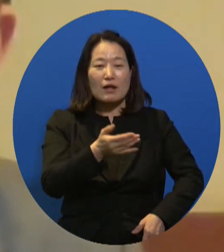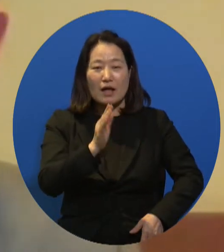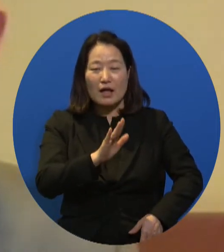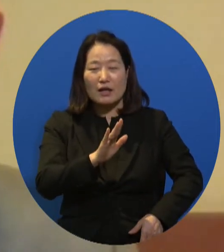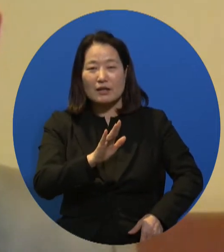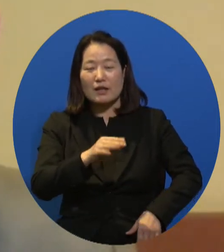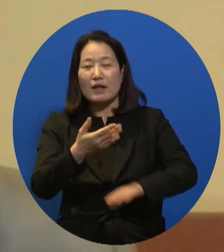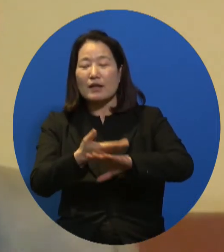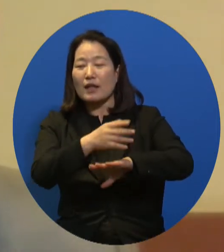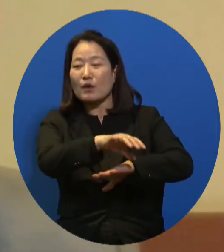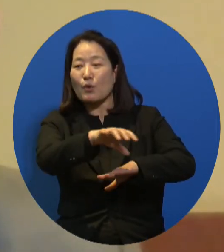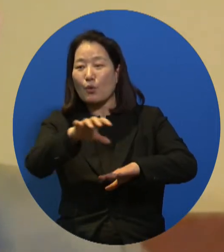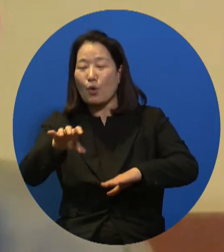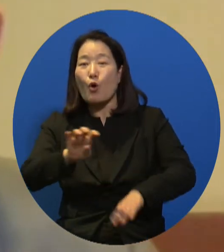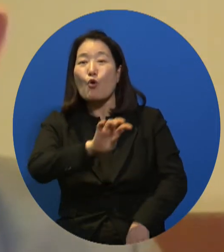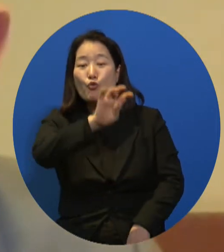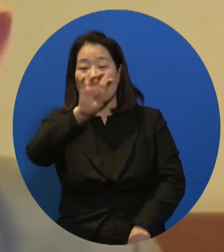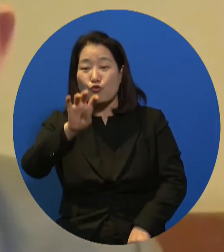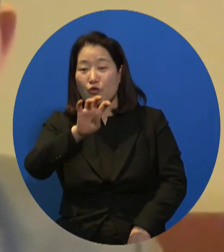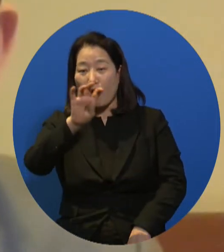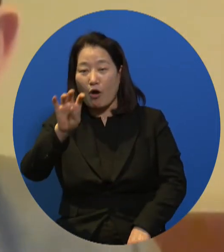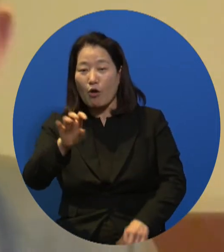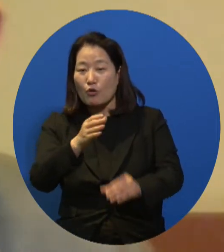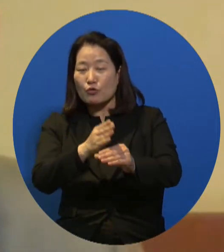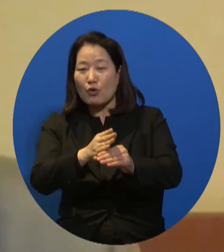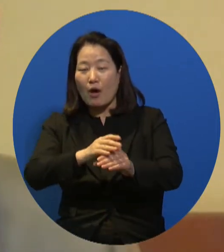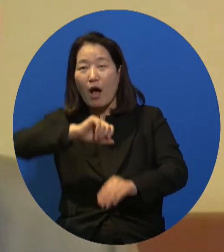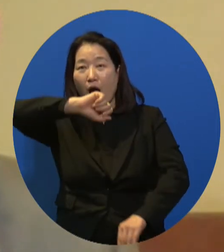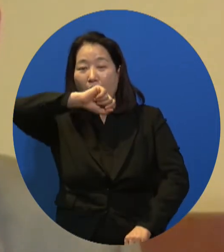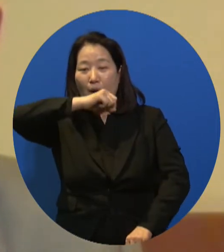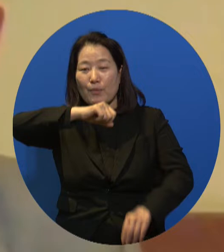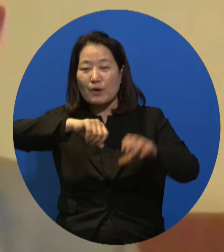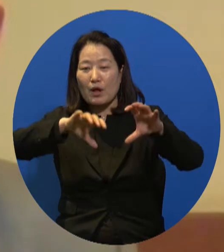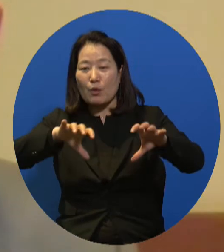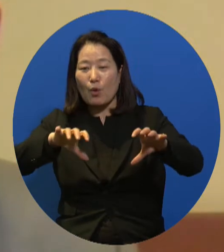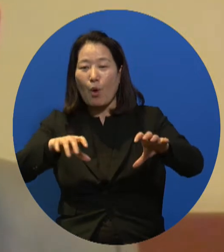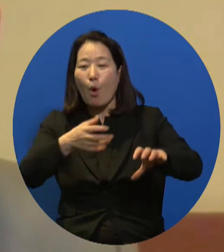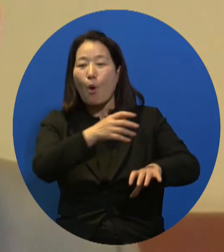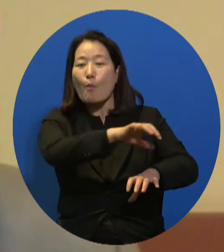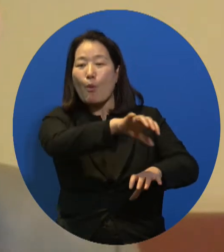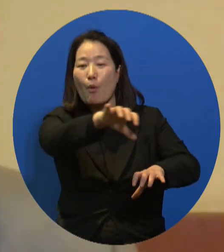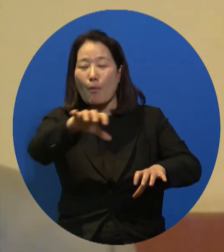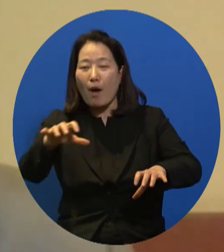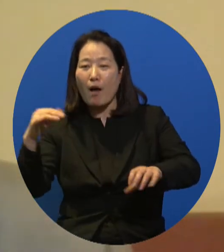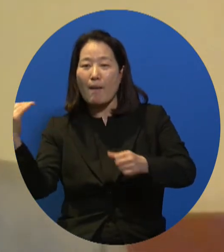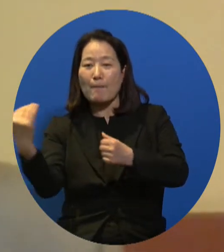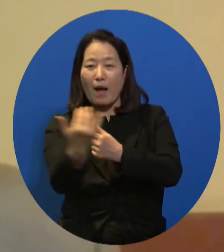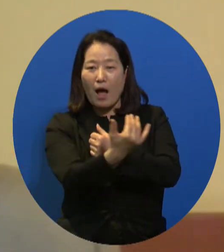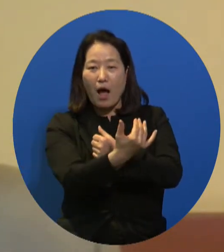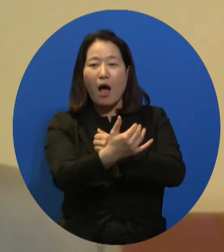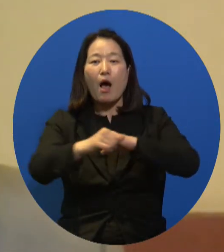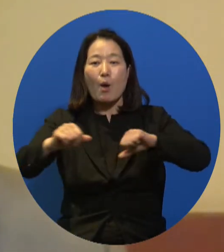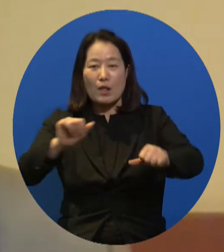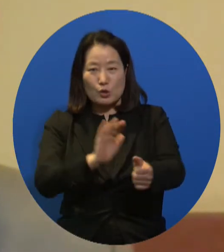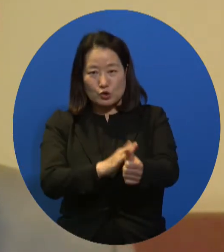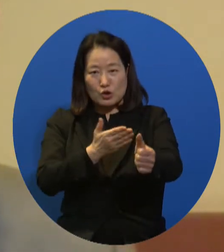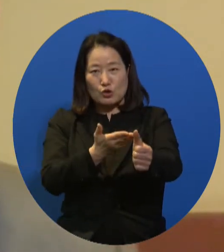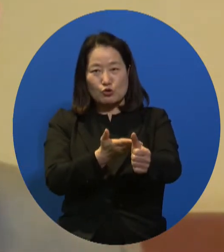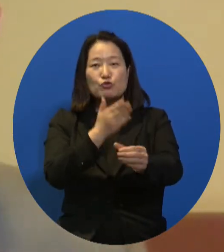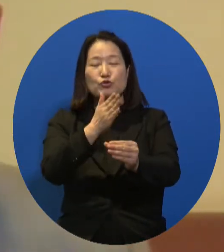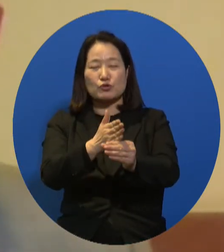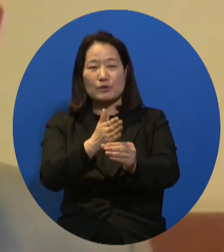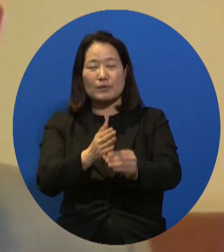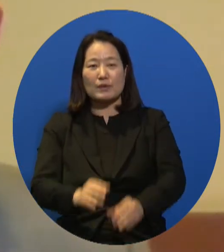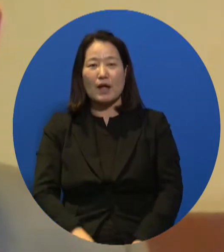as across Africa. And our primary mode of action is taking